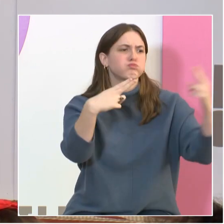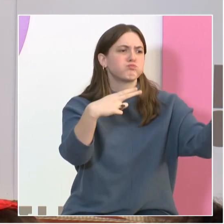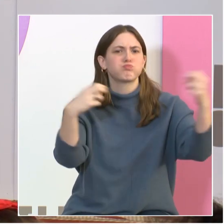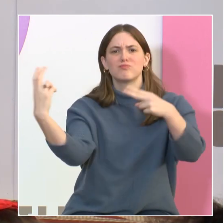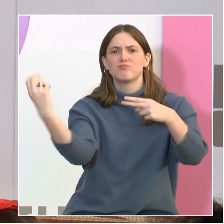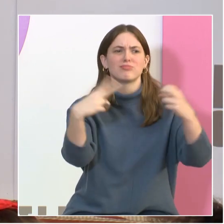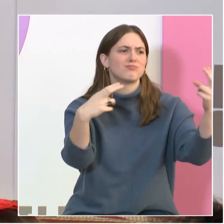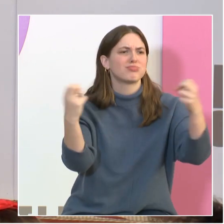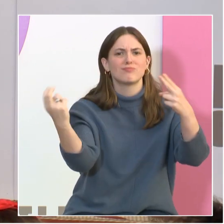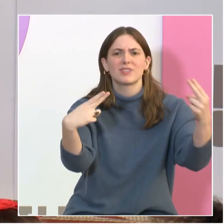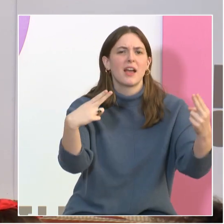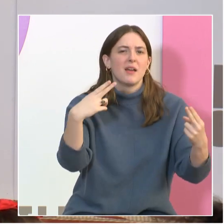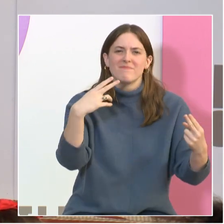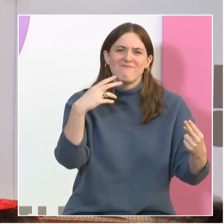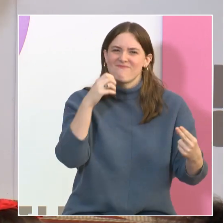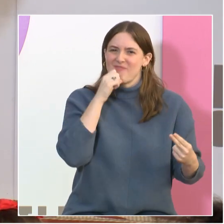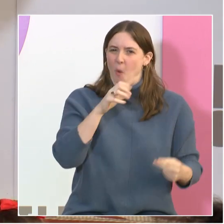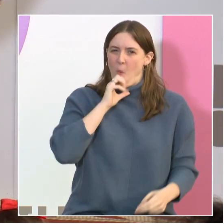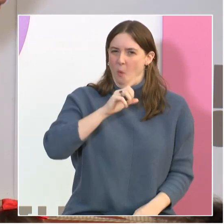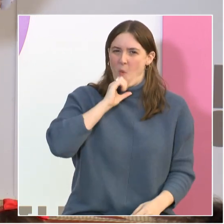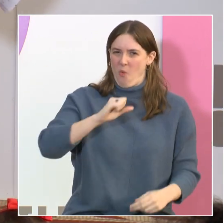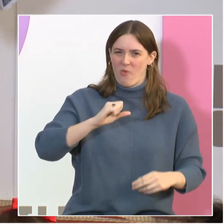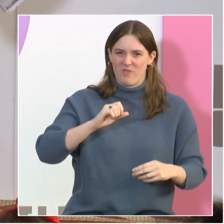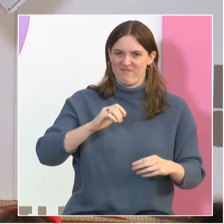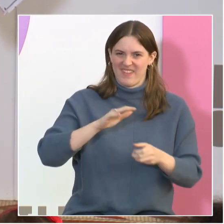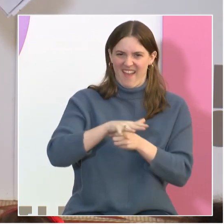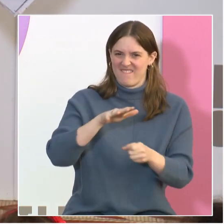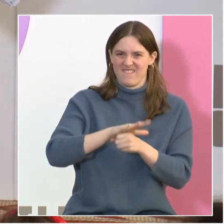old enough. Not yet.